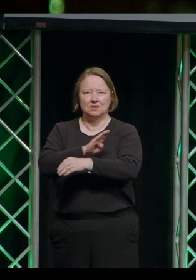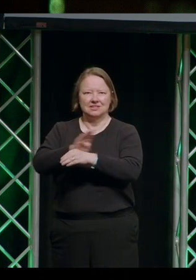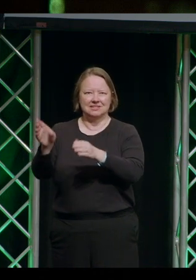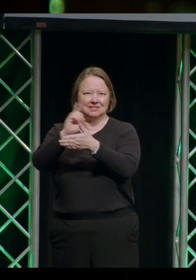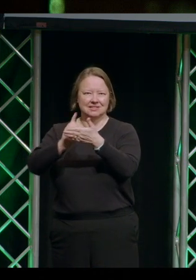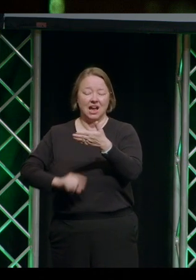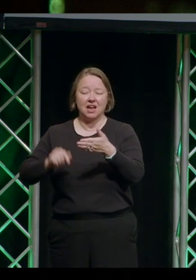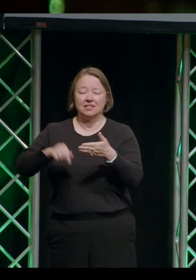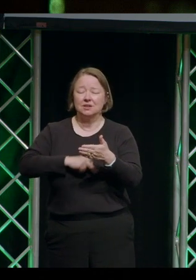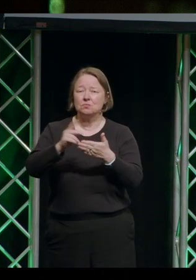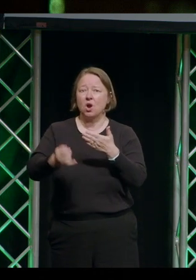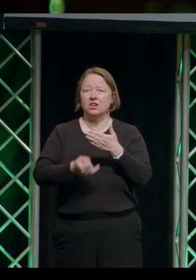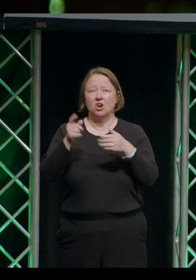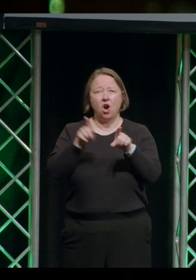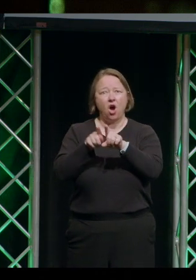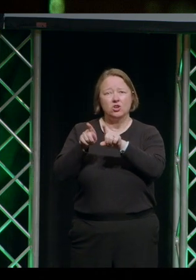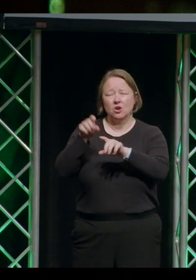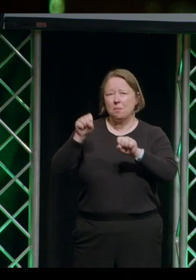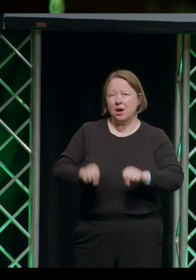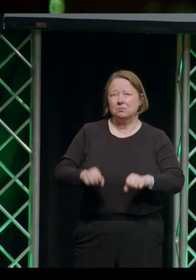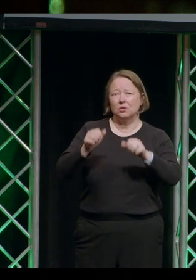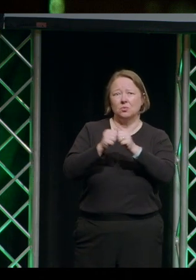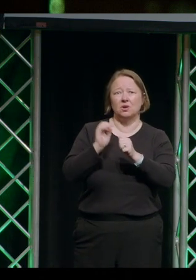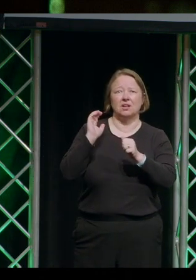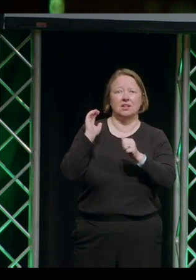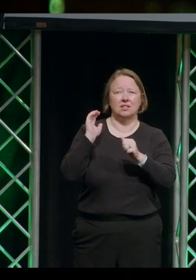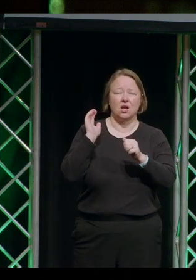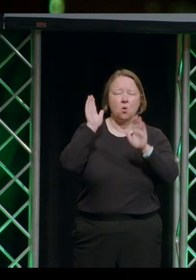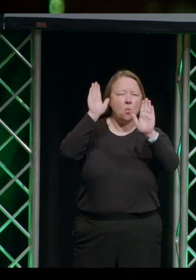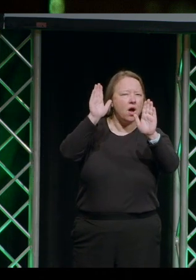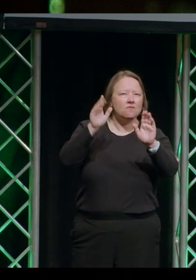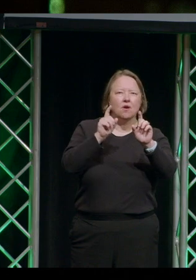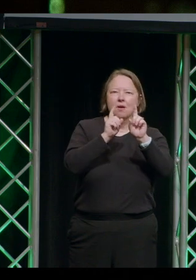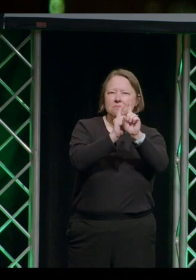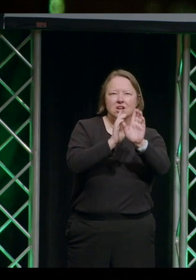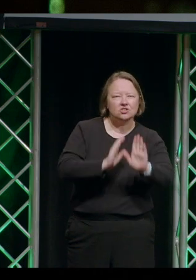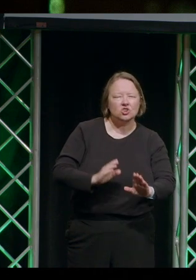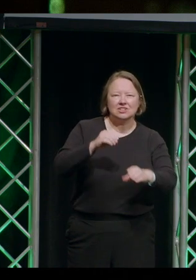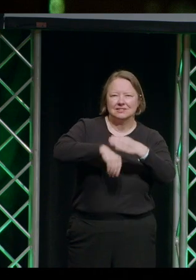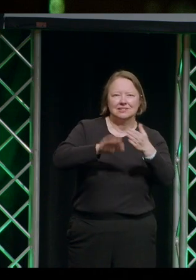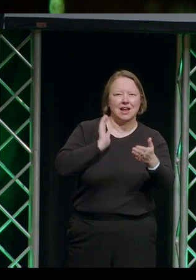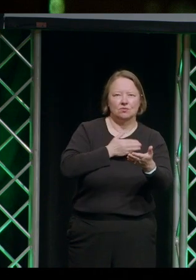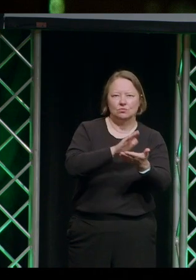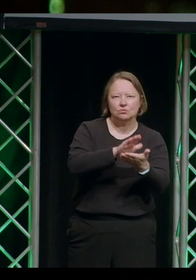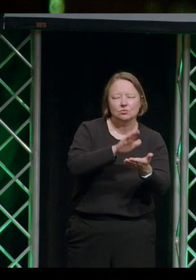This project also wouldn't have been possible without our wonderful mentors in academia and